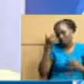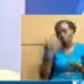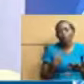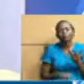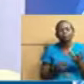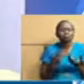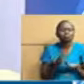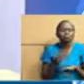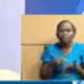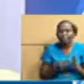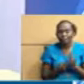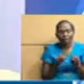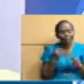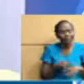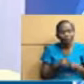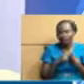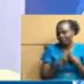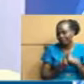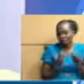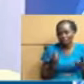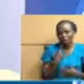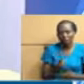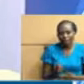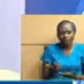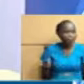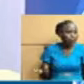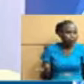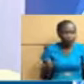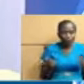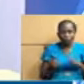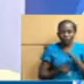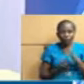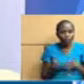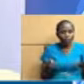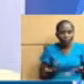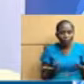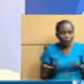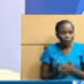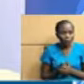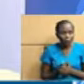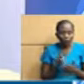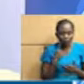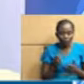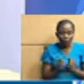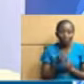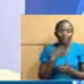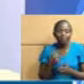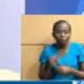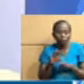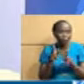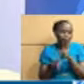is usually a challenge of trying to say where is the state in terms of its resource profile vis-a-vis the needs of its